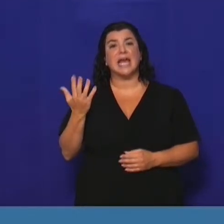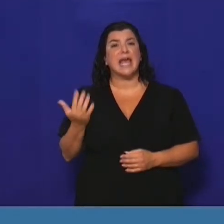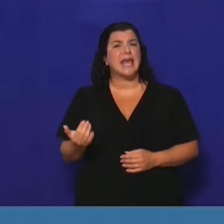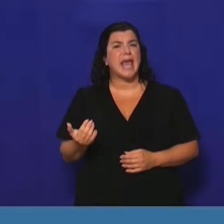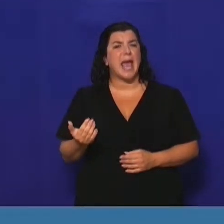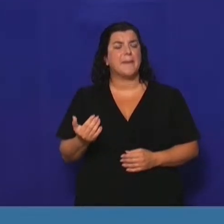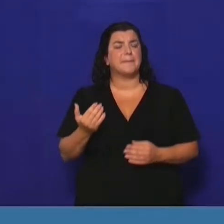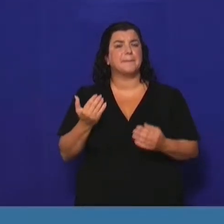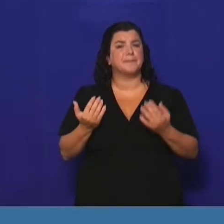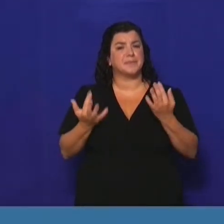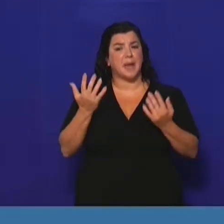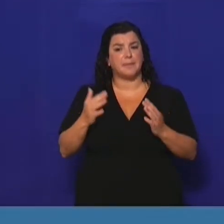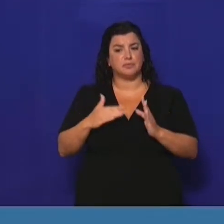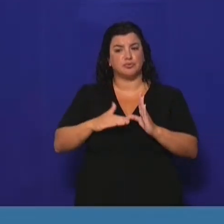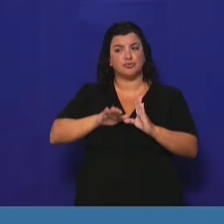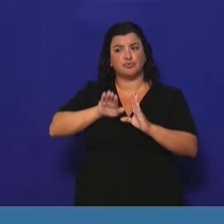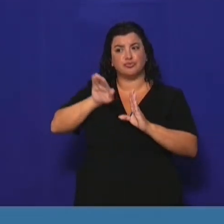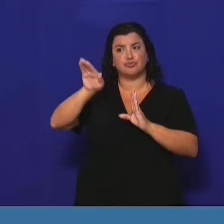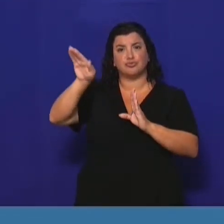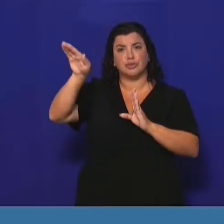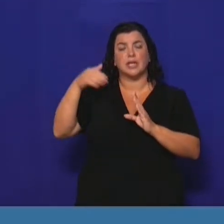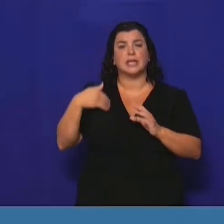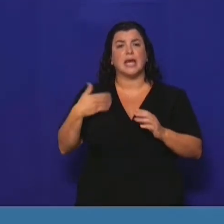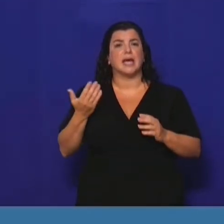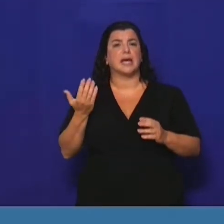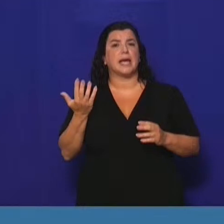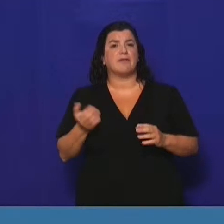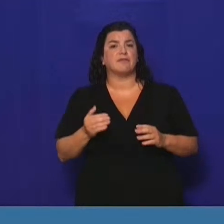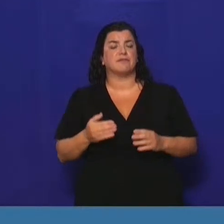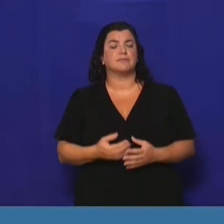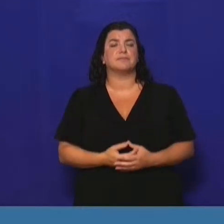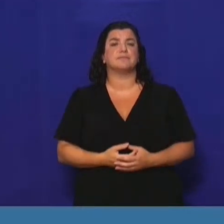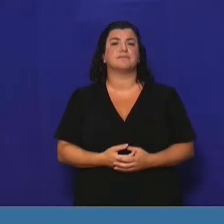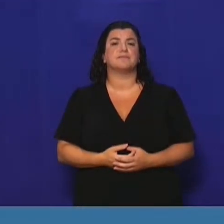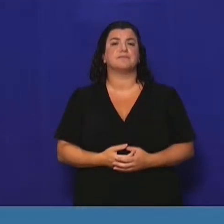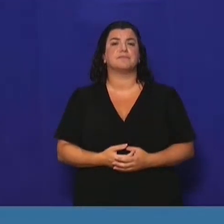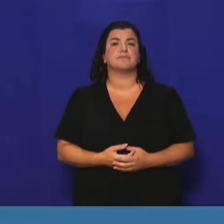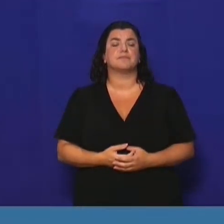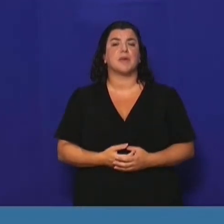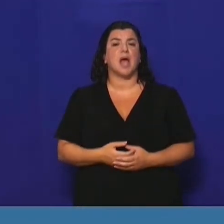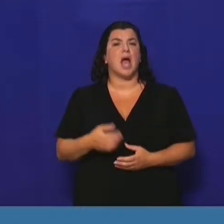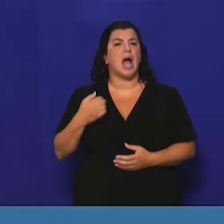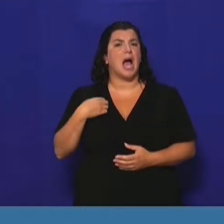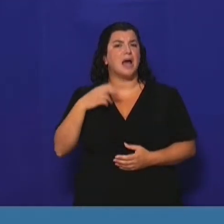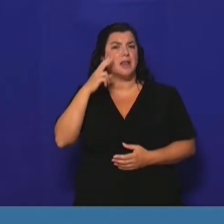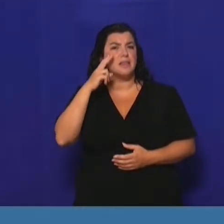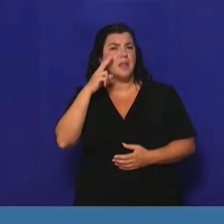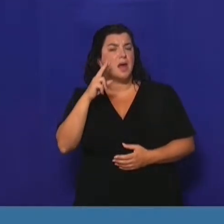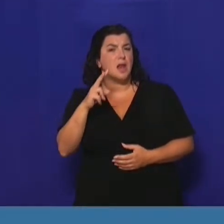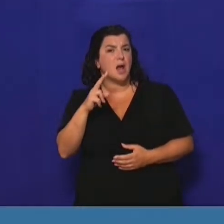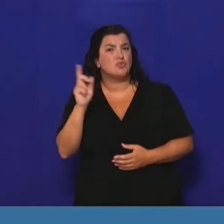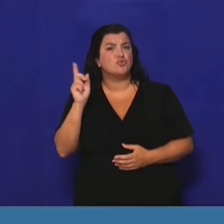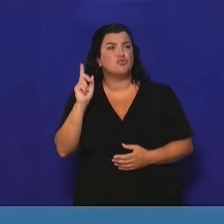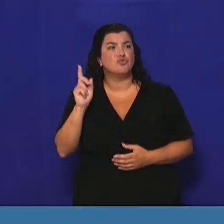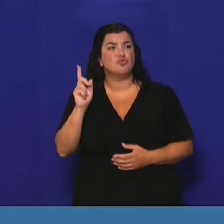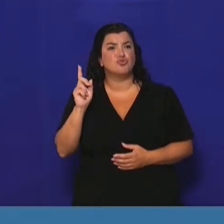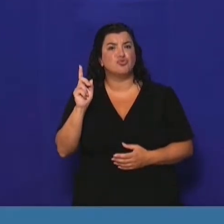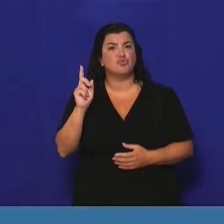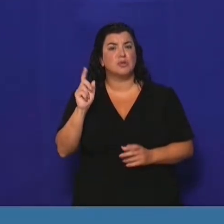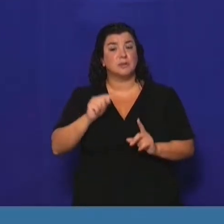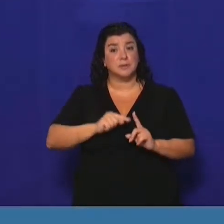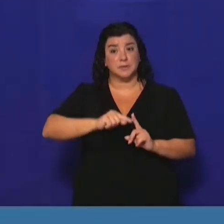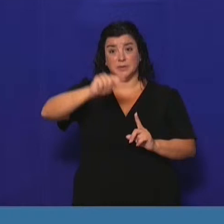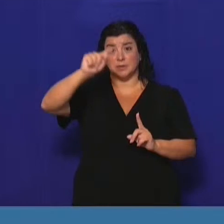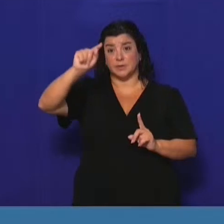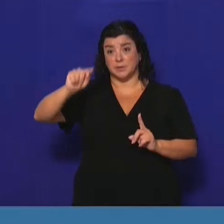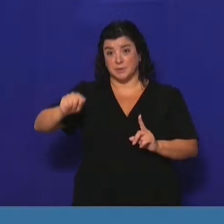fejn hawnhekk din il-graf turi n-numru ta' każijiet propju kif għadda żmien, qegħdin naraw li kellna pik qawwi ħafna propju